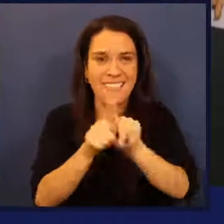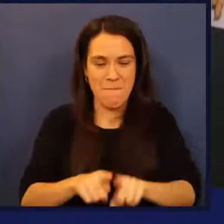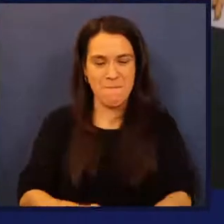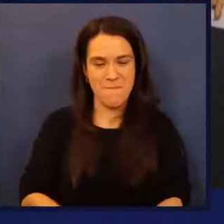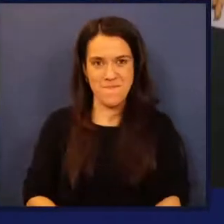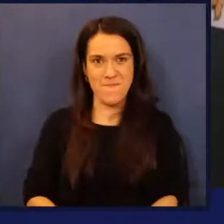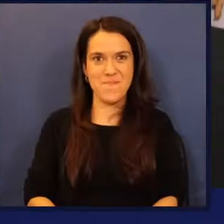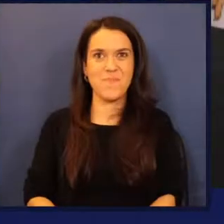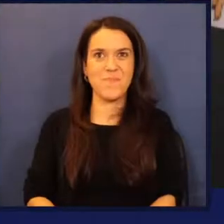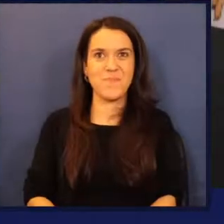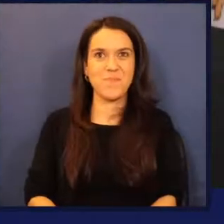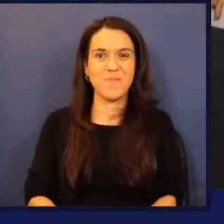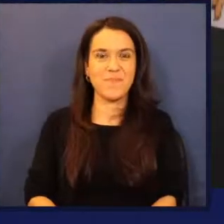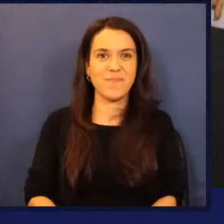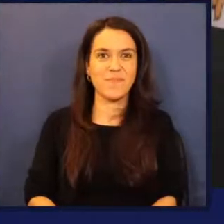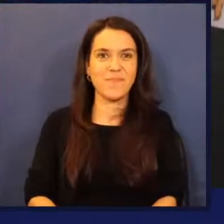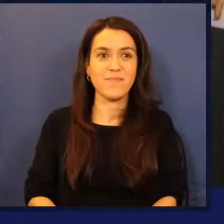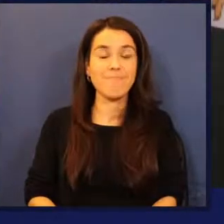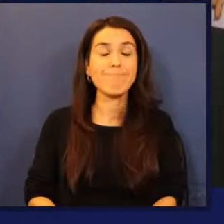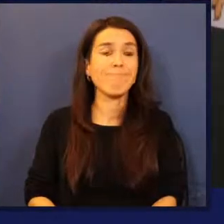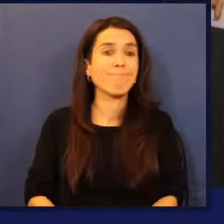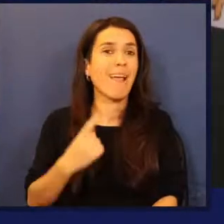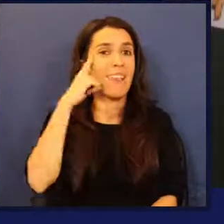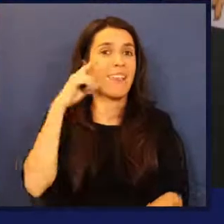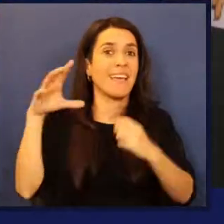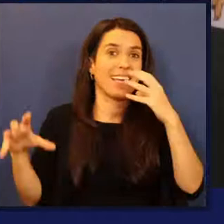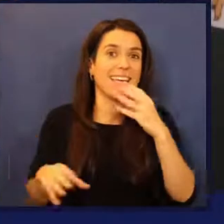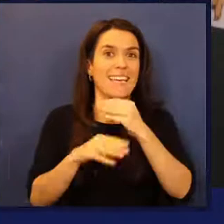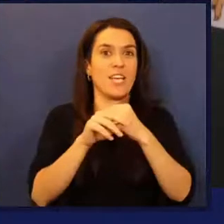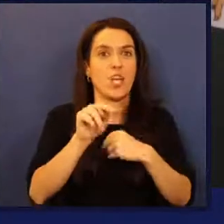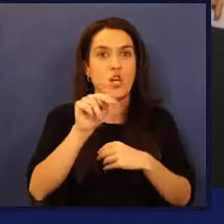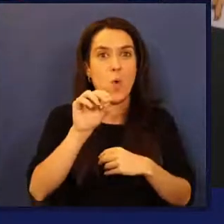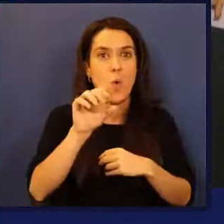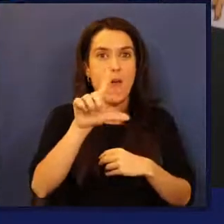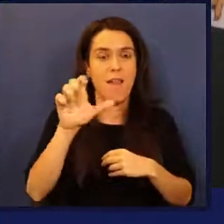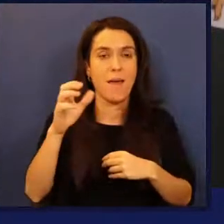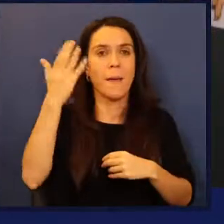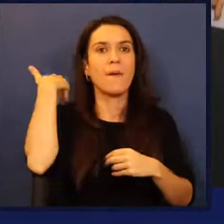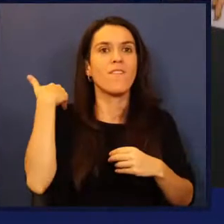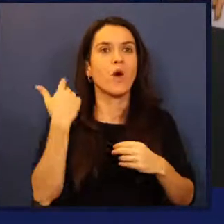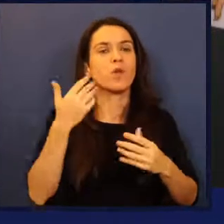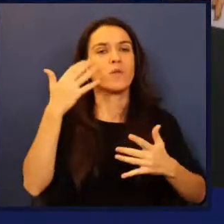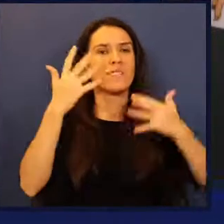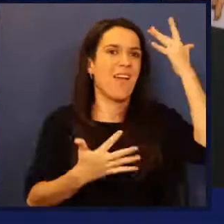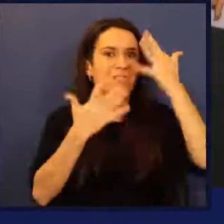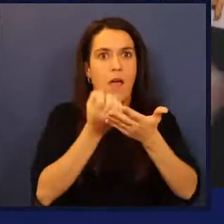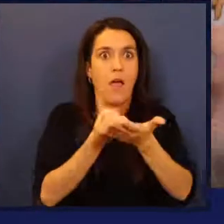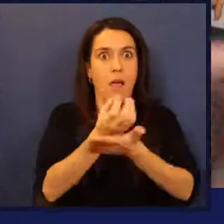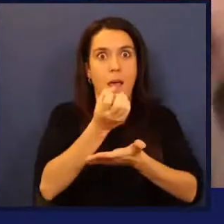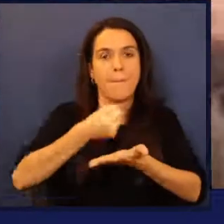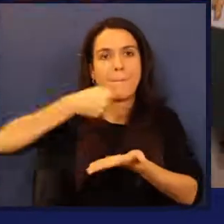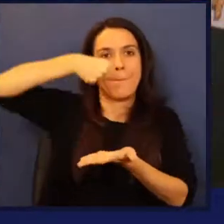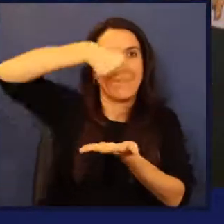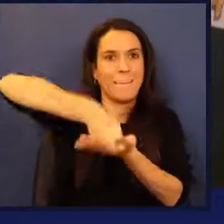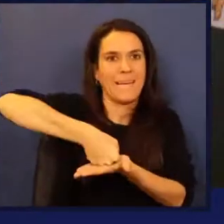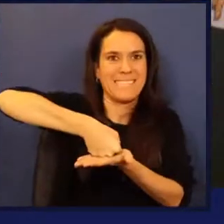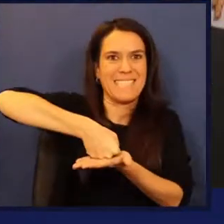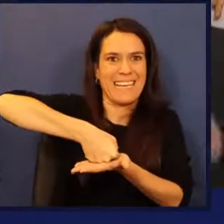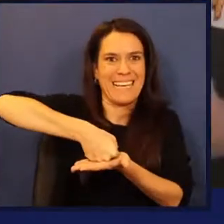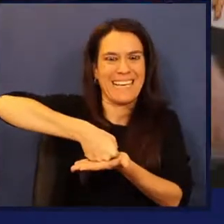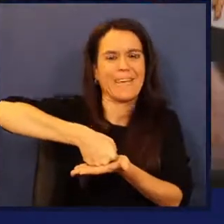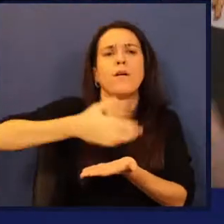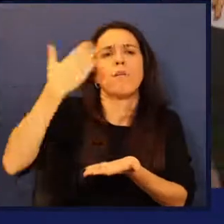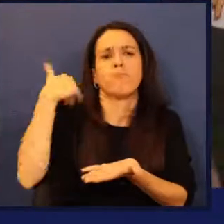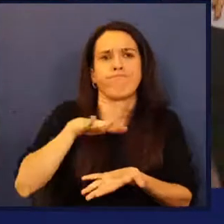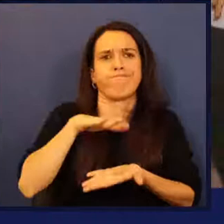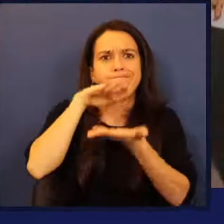to follow on with what Noelle is saying, is you have the original data set you use to train, especially if you have what's called data provenance through your models.